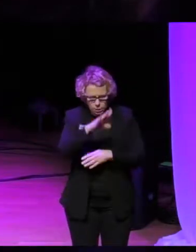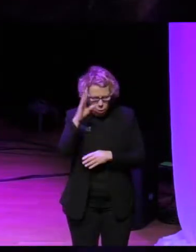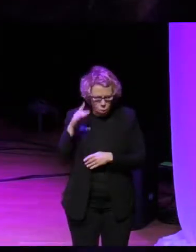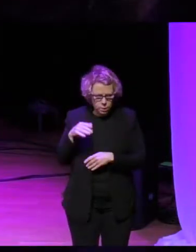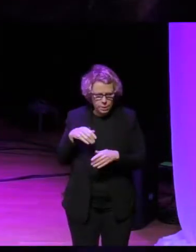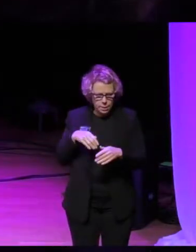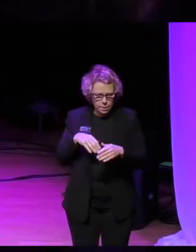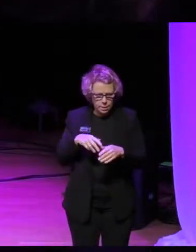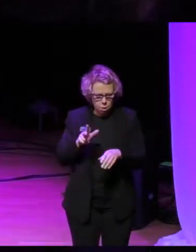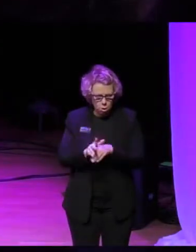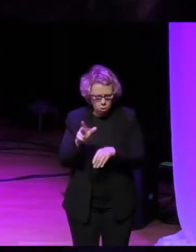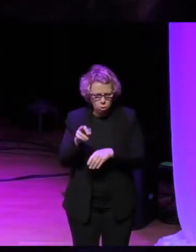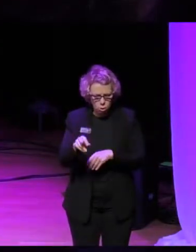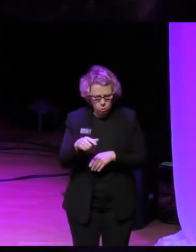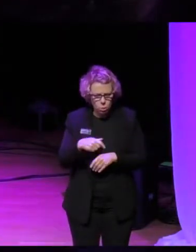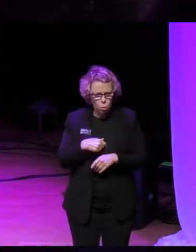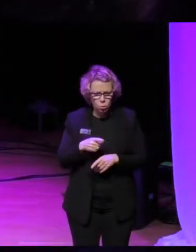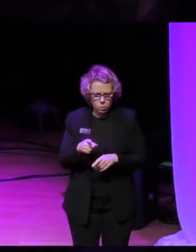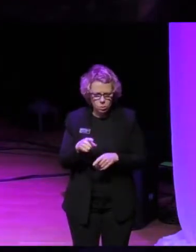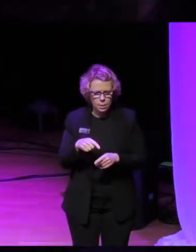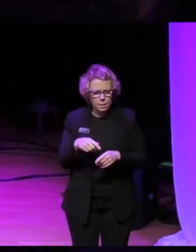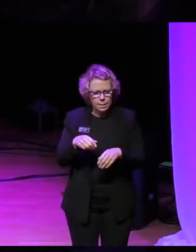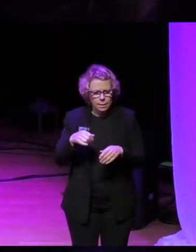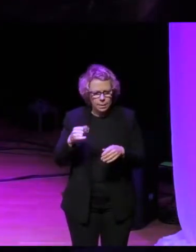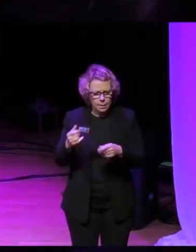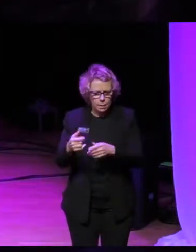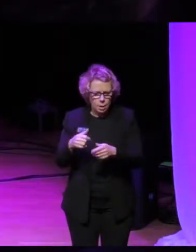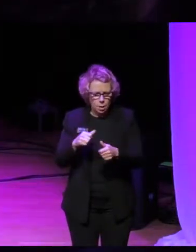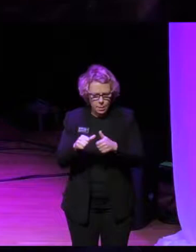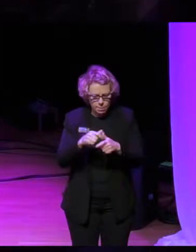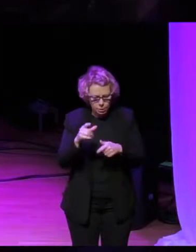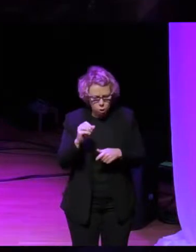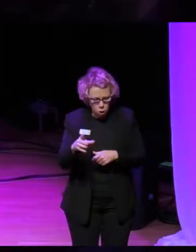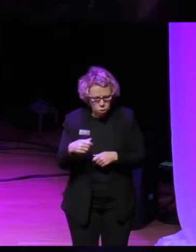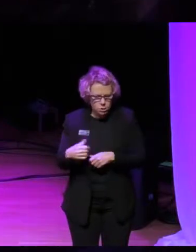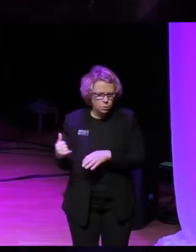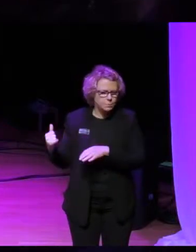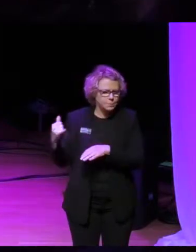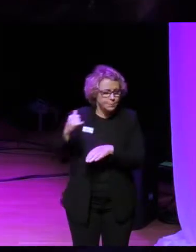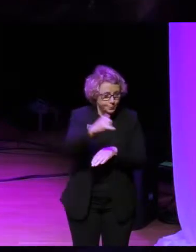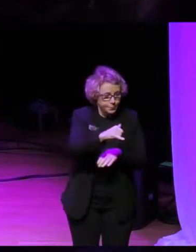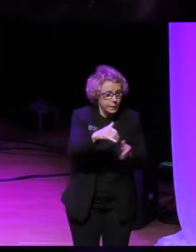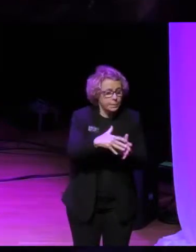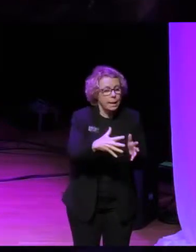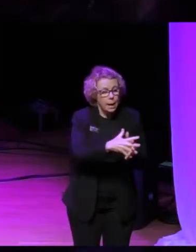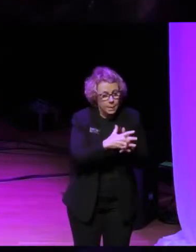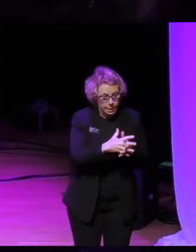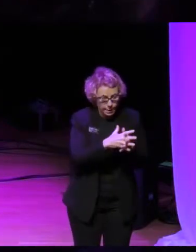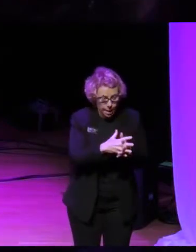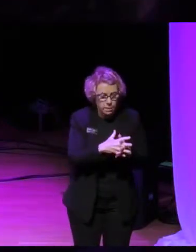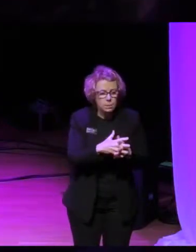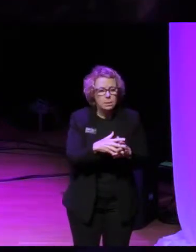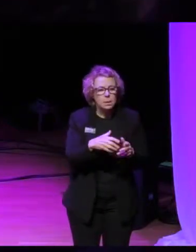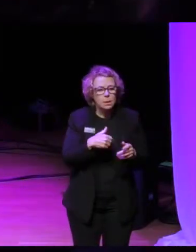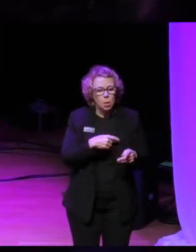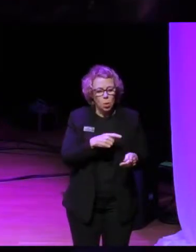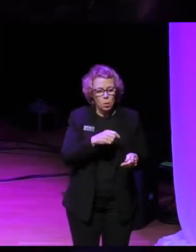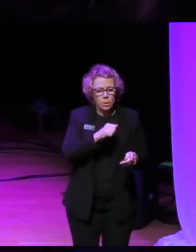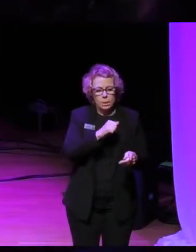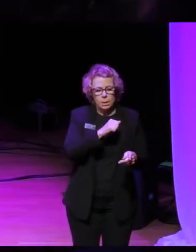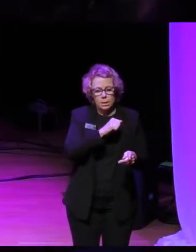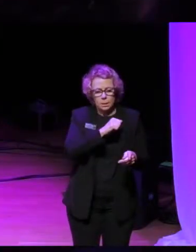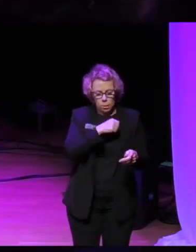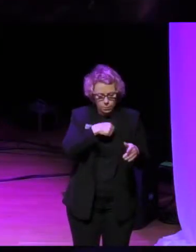an undocumented immigrant. She fled her home country and came to the United States, and as is the US government practice